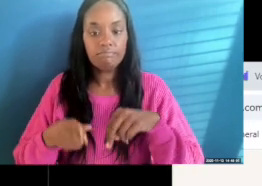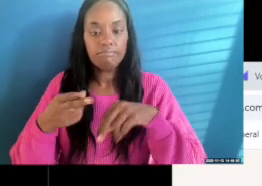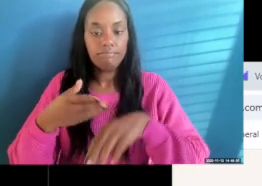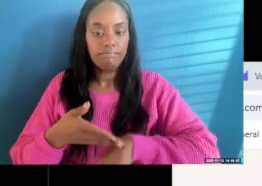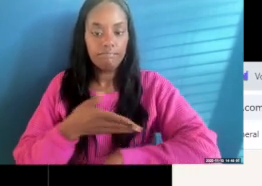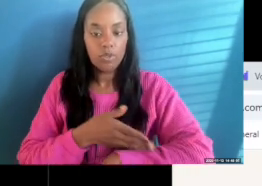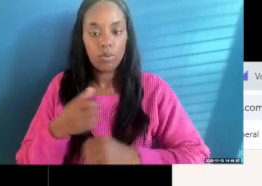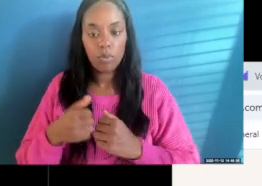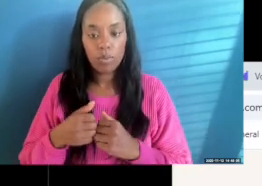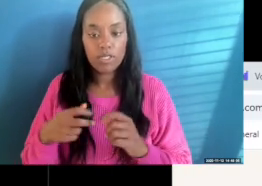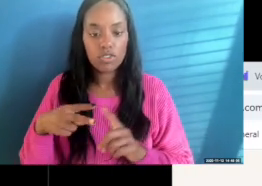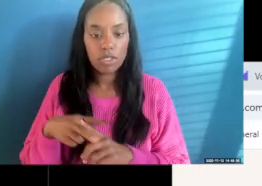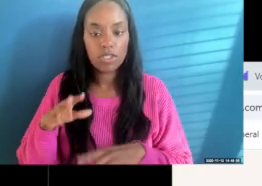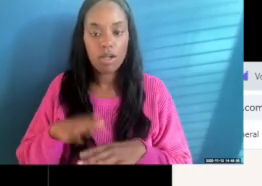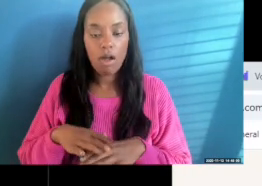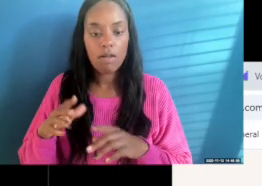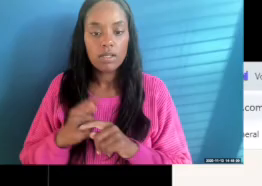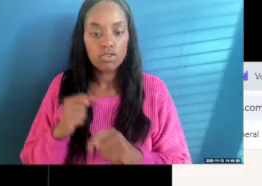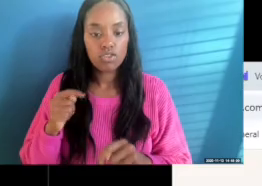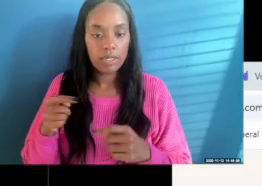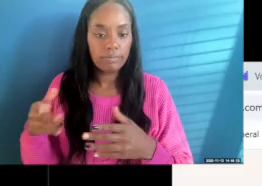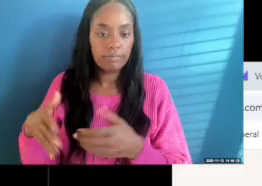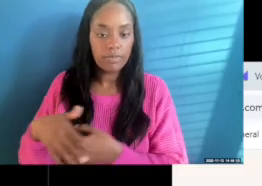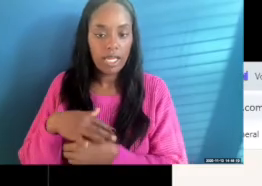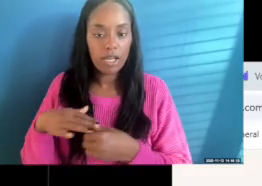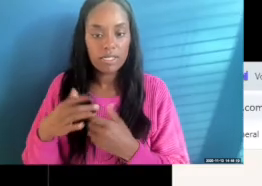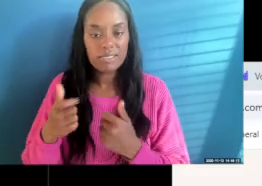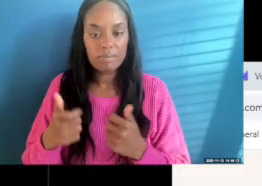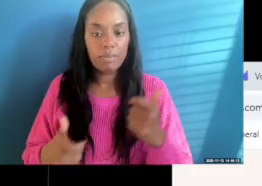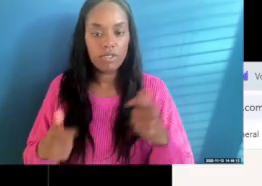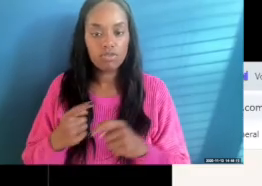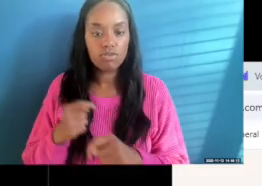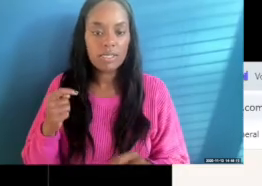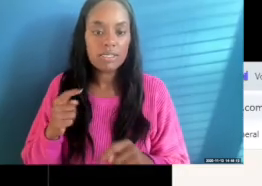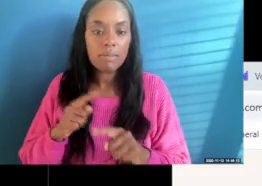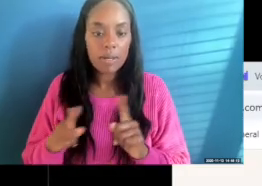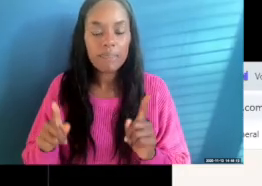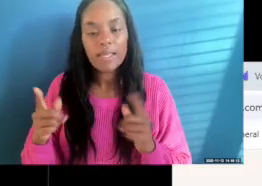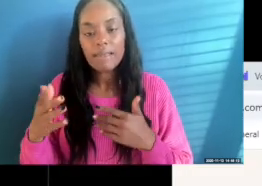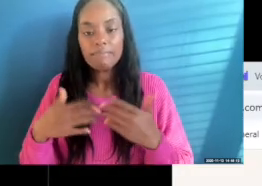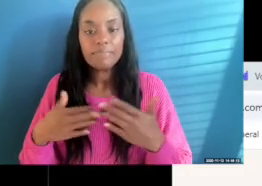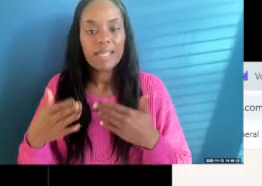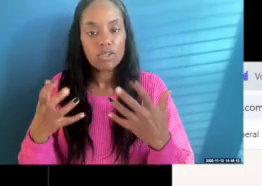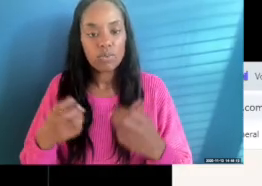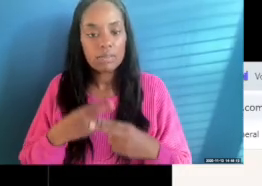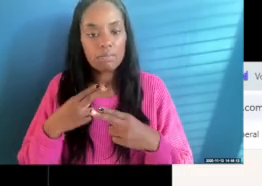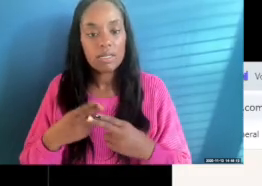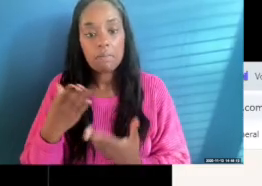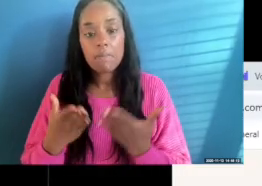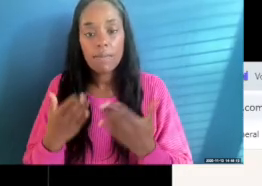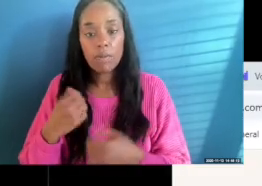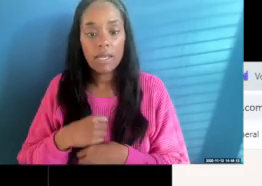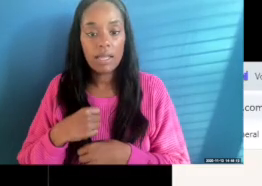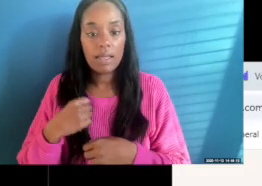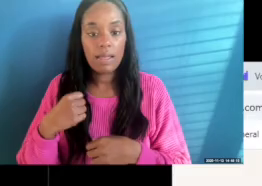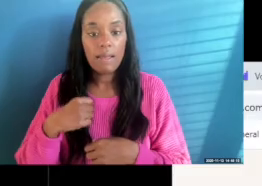clean air in our communities. Those 4 through 6 vehicles go through all communities, not just freight corridors. And I think we're seeing some momentum with